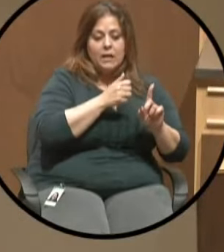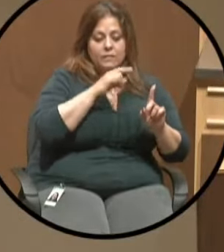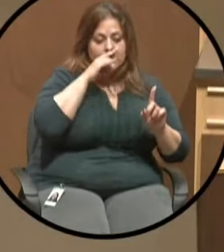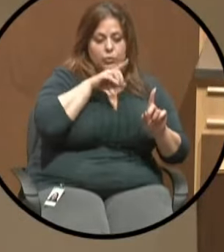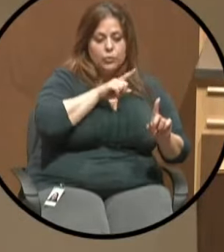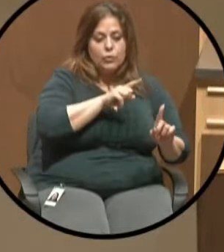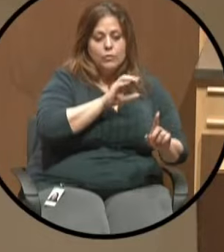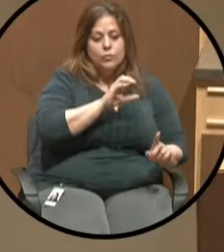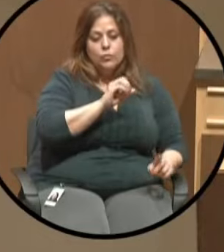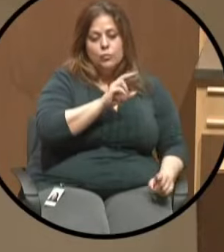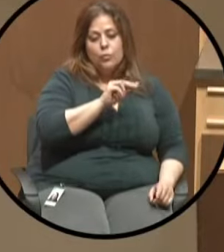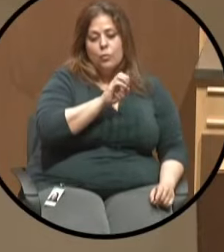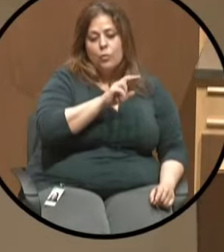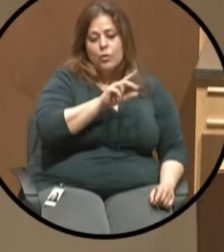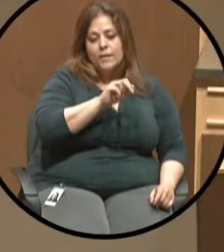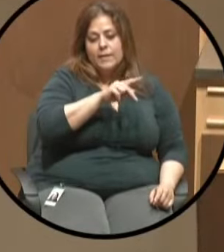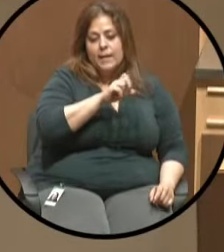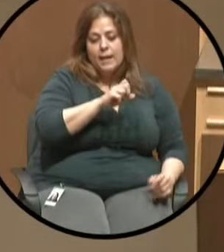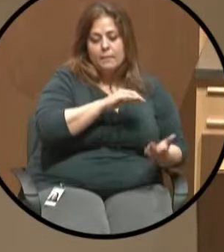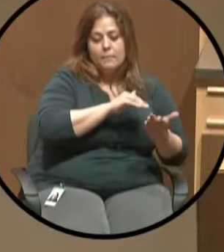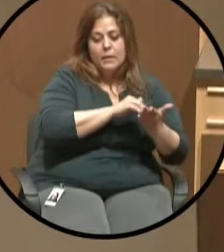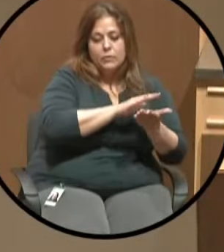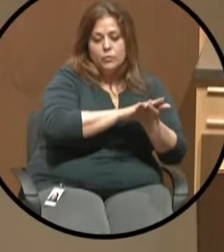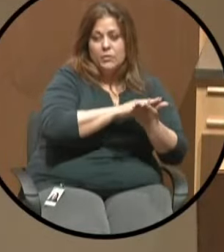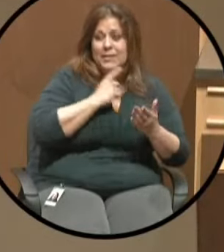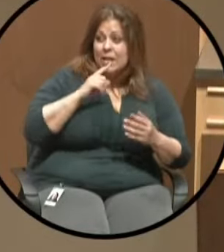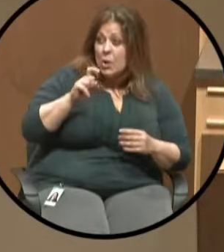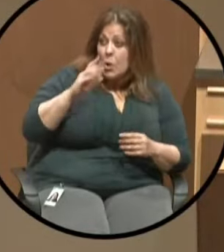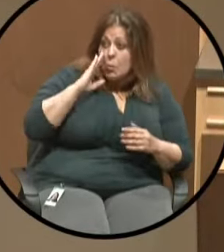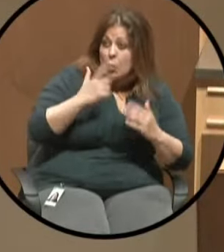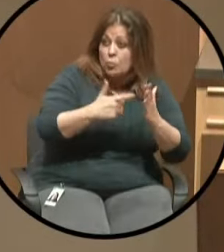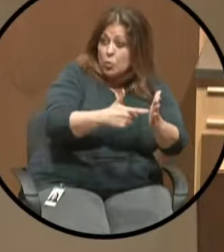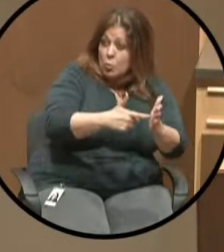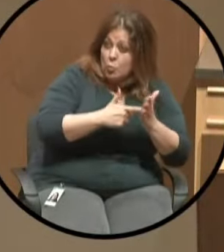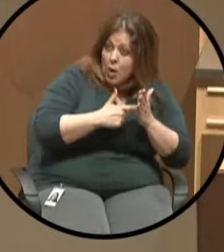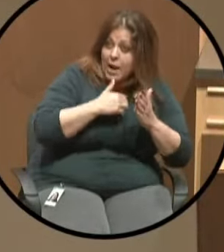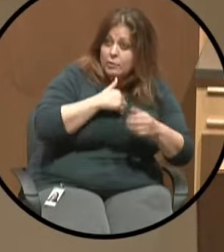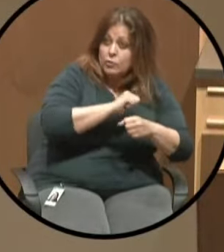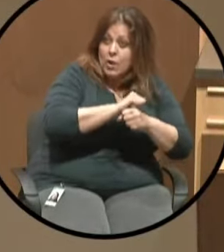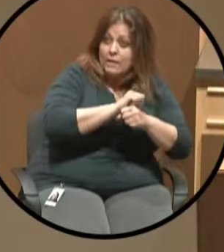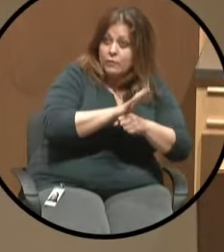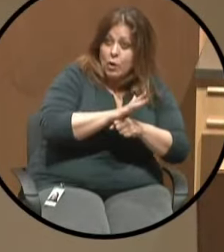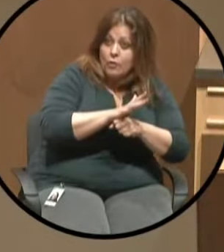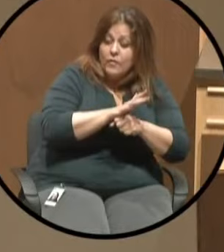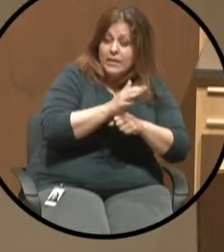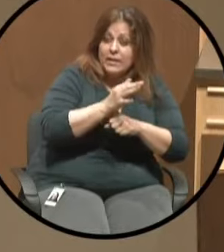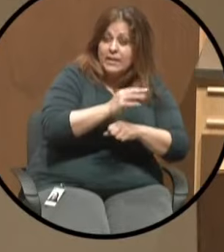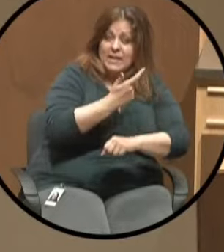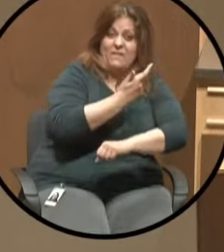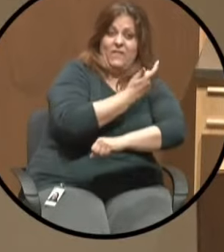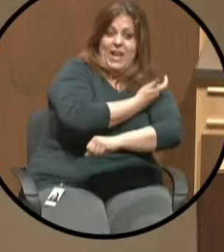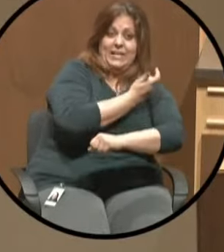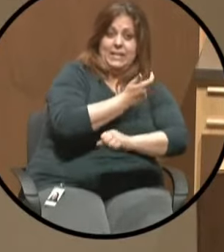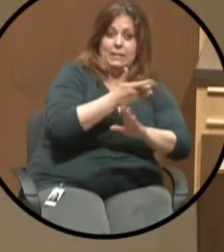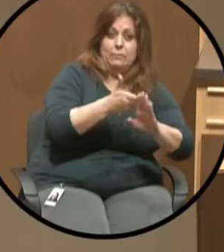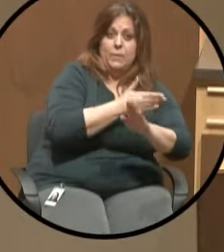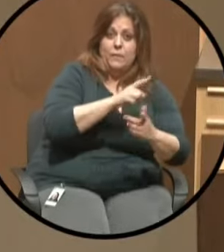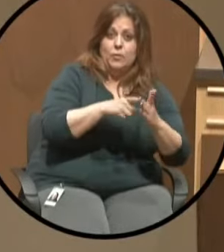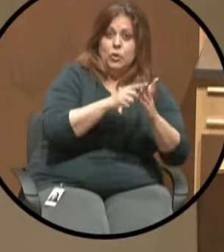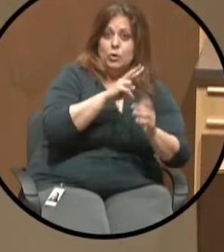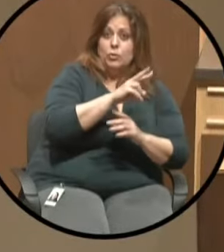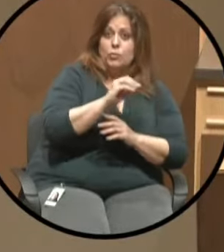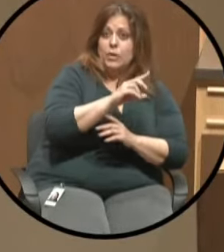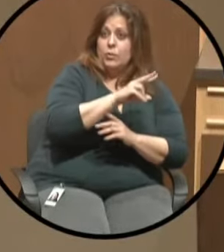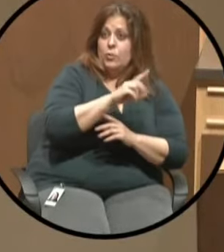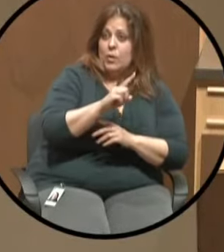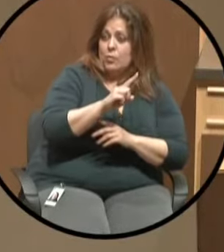School. Will we be required to have children receive their COVID-19 vaccine in order to start the 21-22 school year? And I can